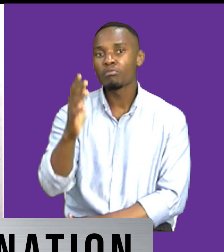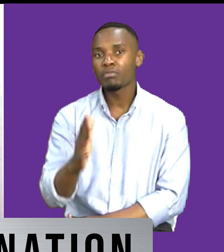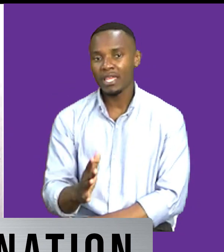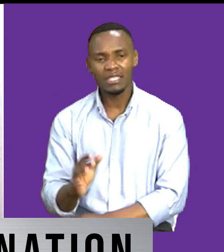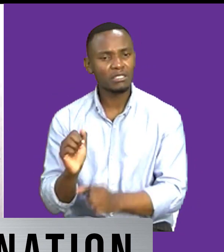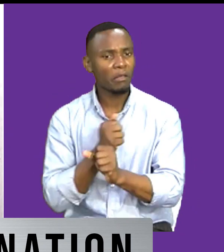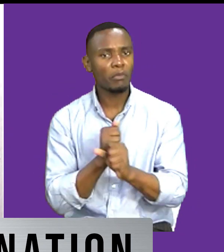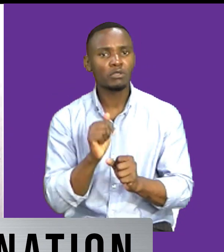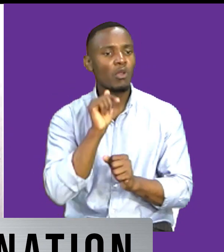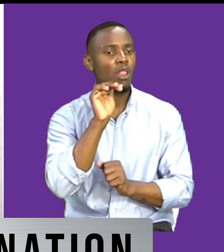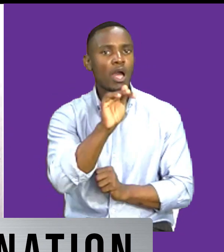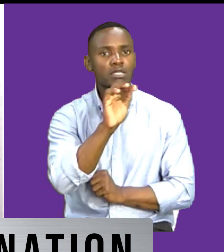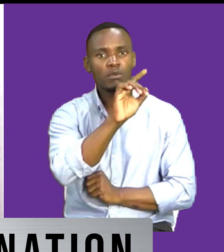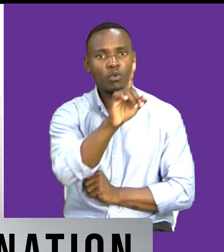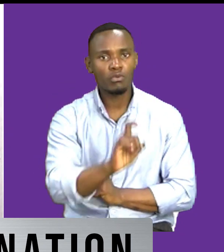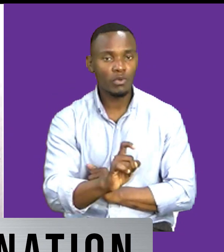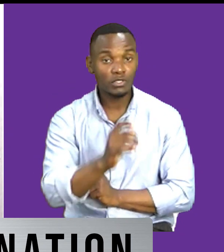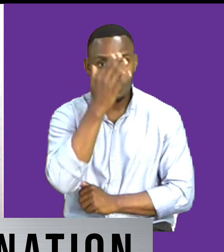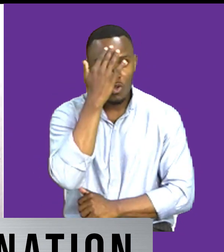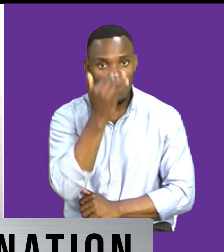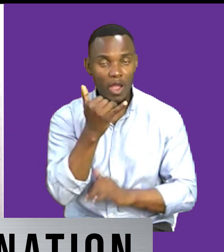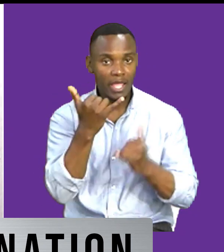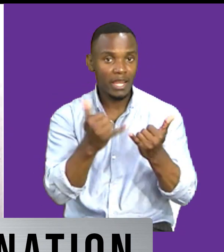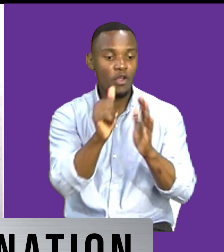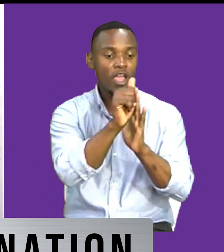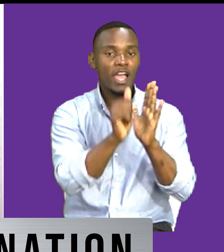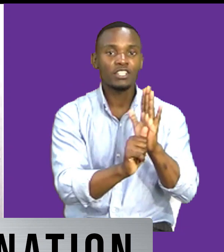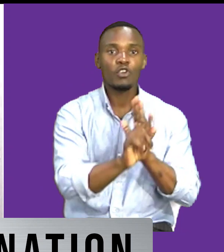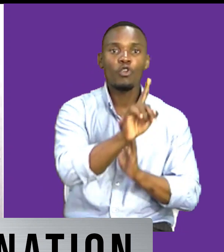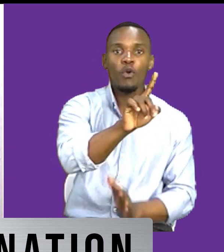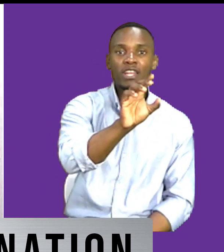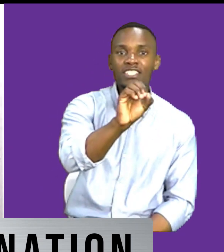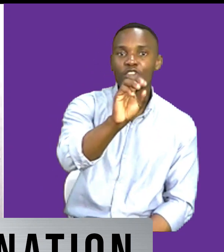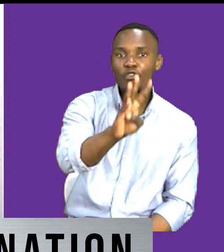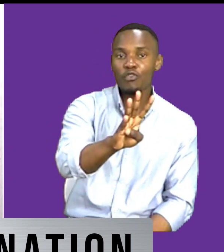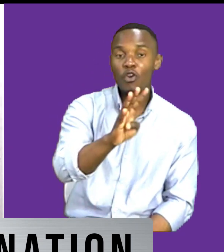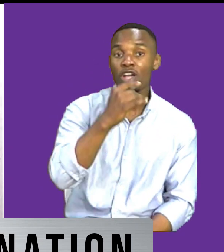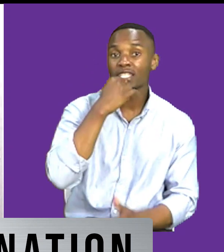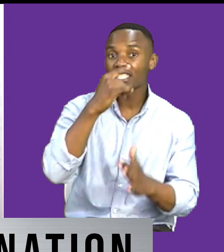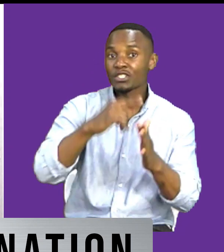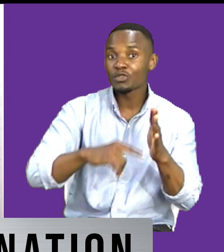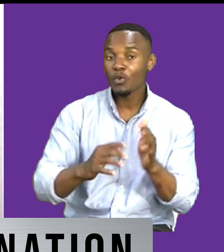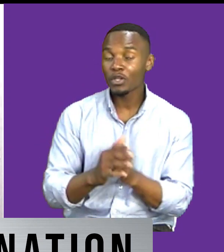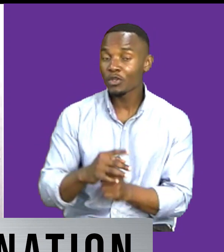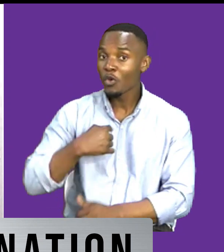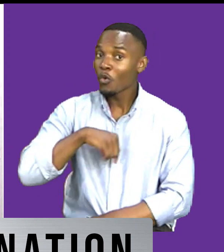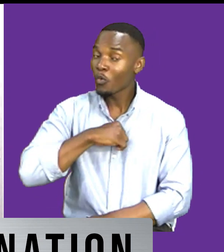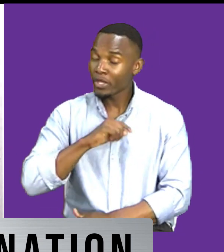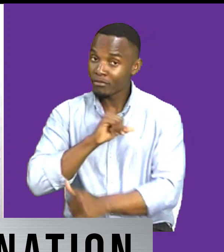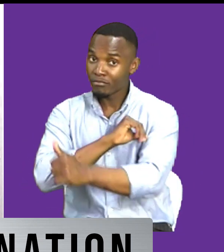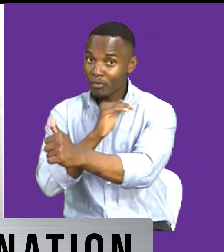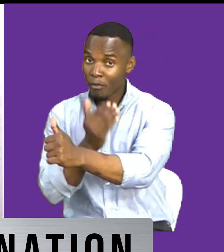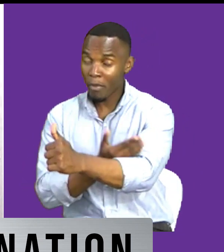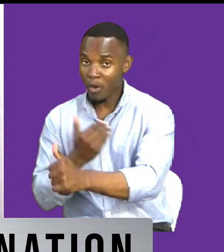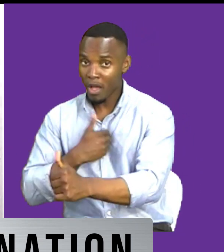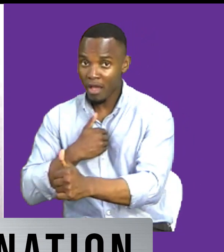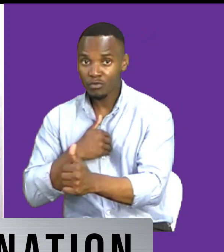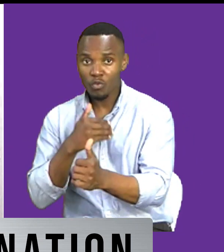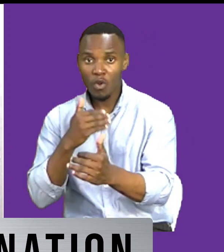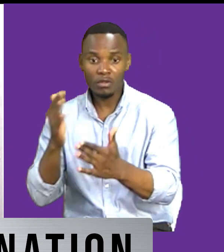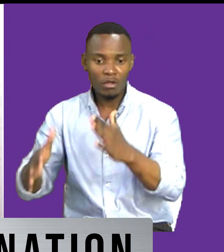account in this situation, because you have Article 104 where we are supposed to be able to remove them. But then the